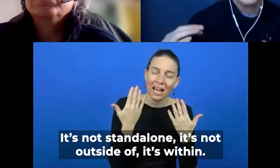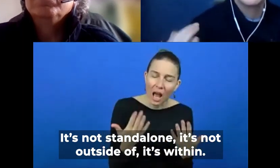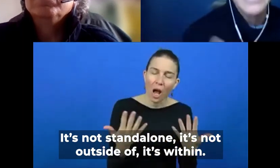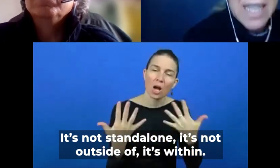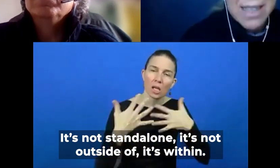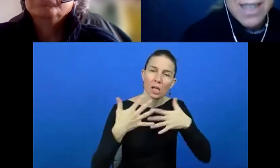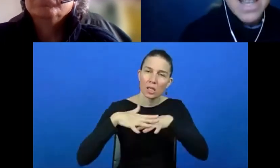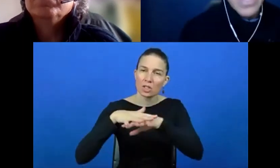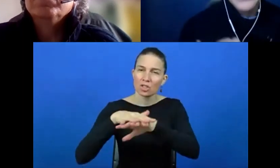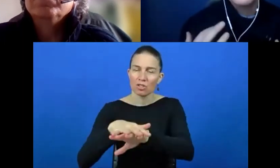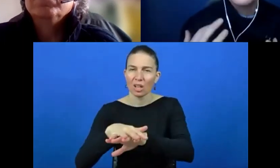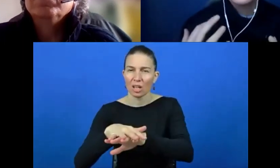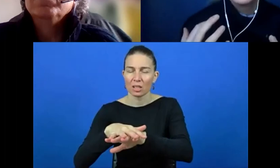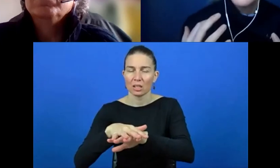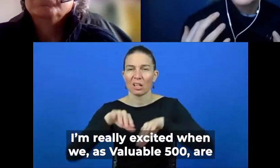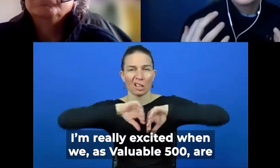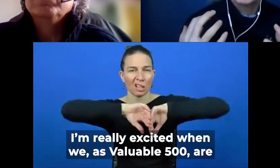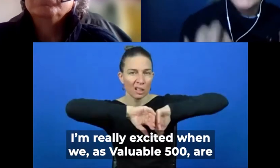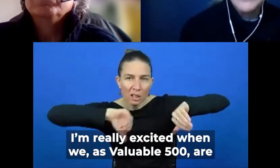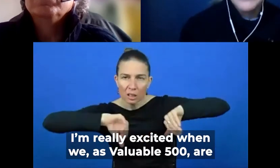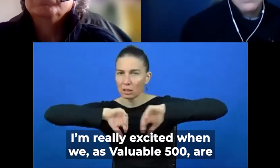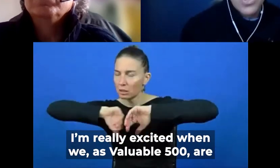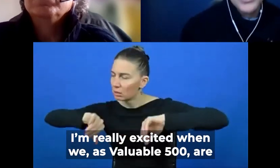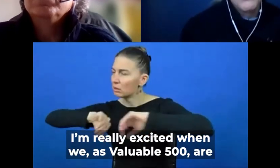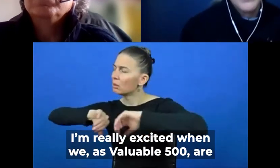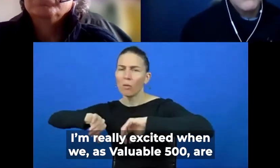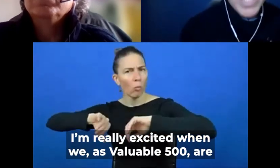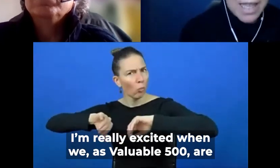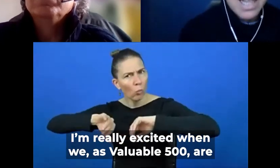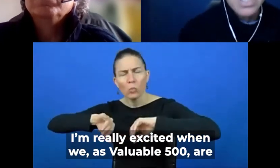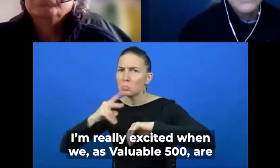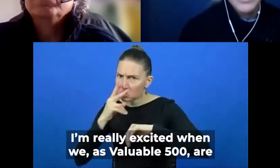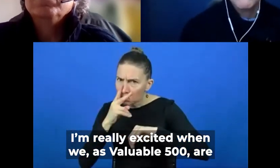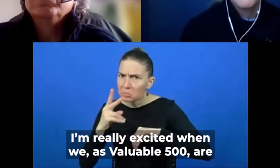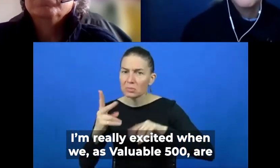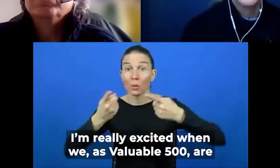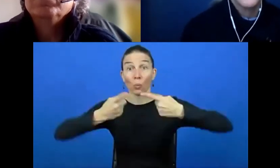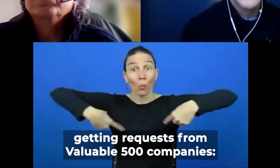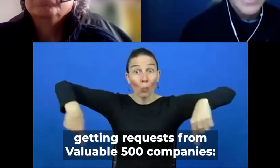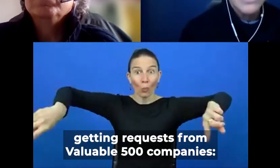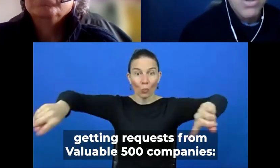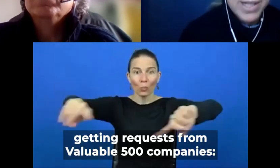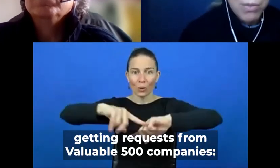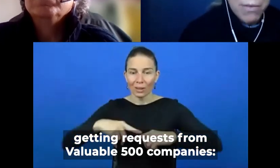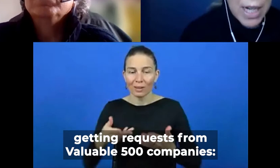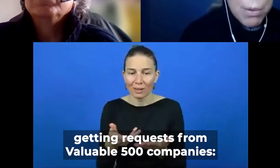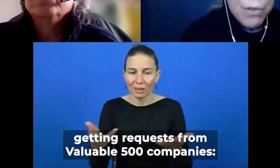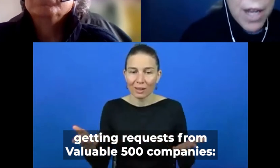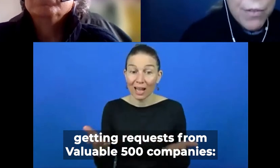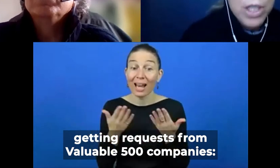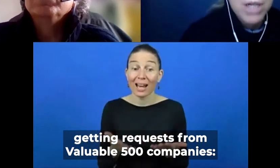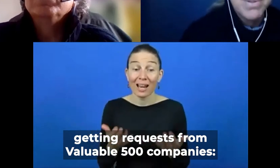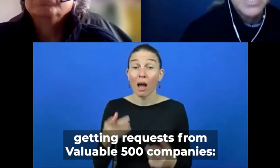it's within. And I'm really excited when we as a Valuable 500 are getting requests from our